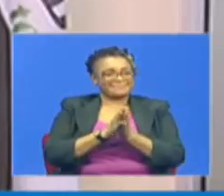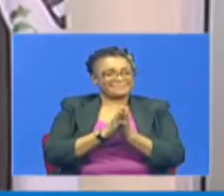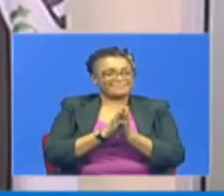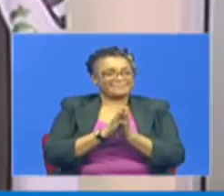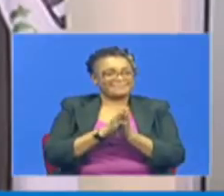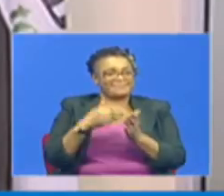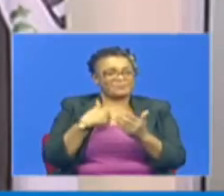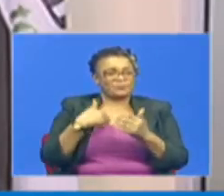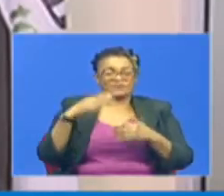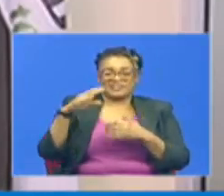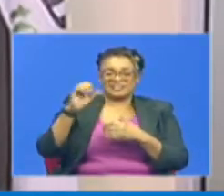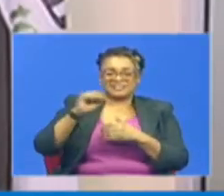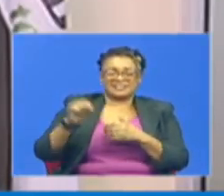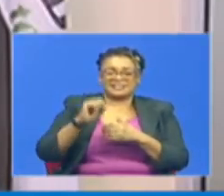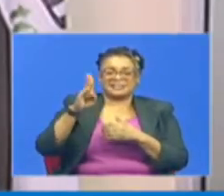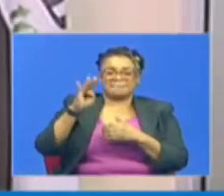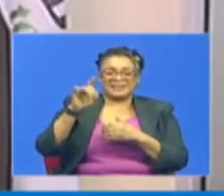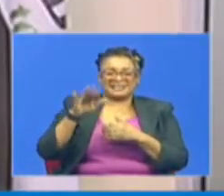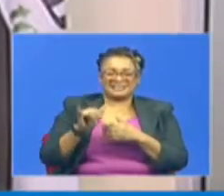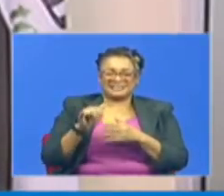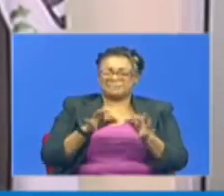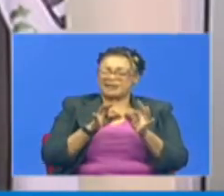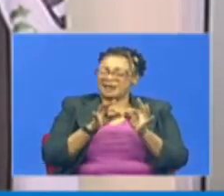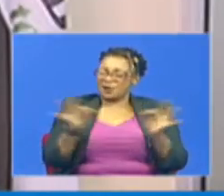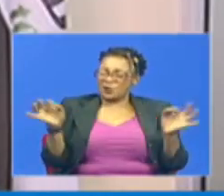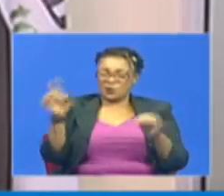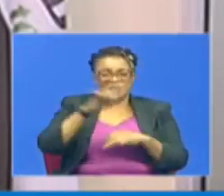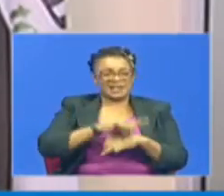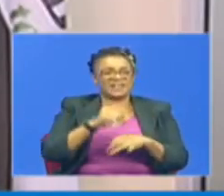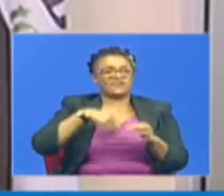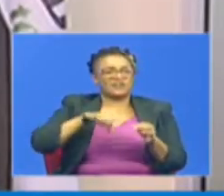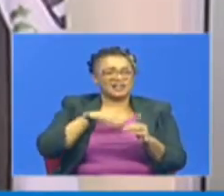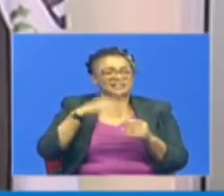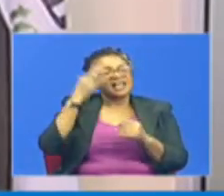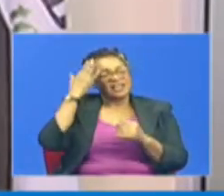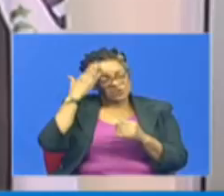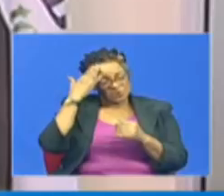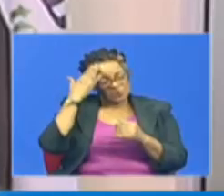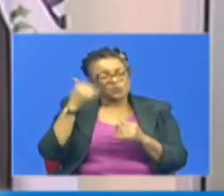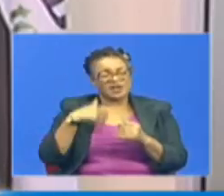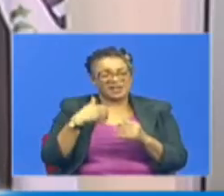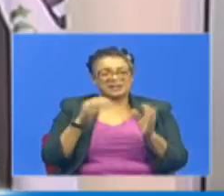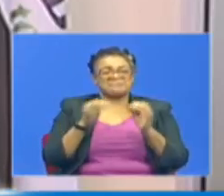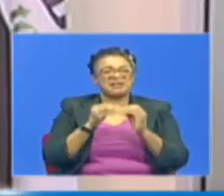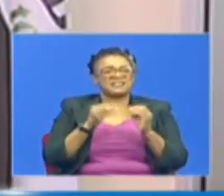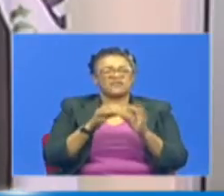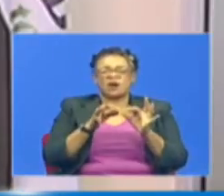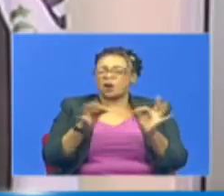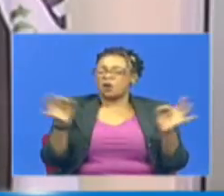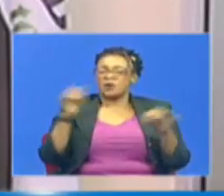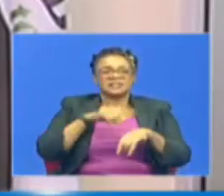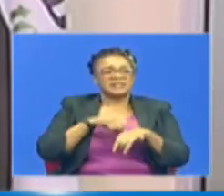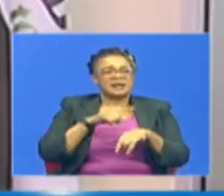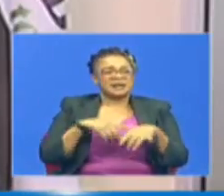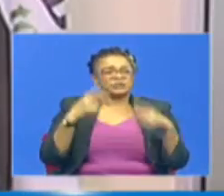CS Betty. It has been a long day for us. I know we were still in another meeting for long hours, and to see Gitahi,